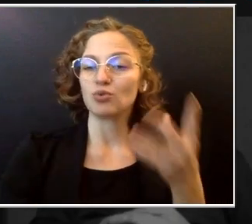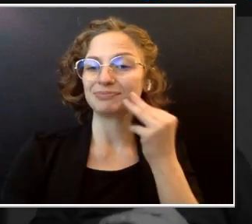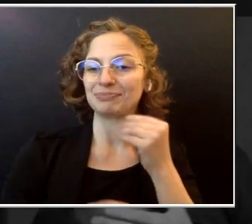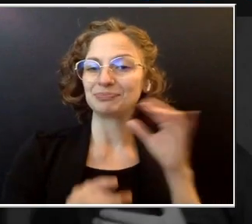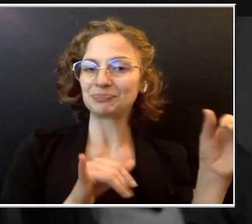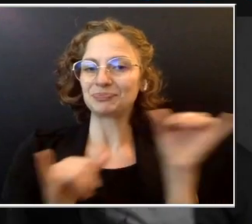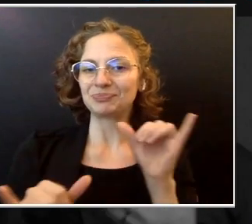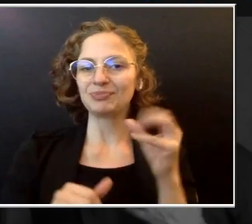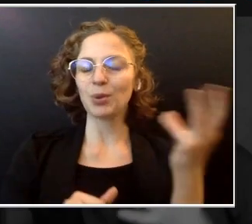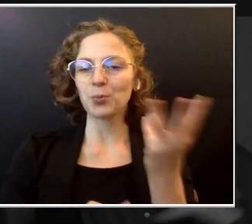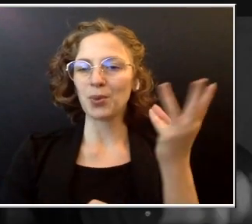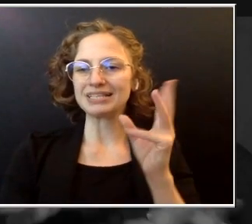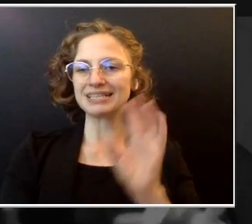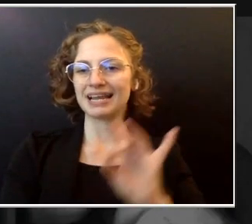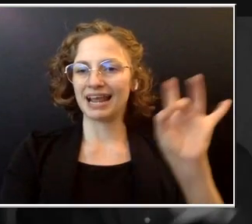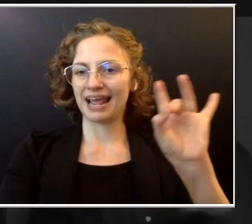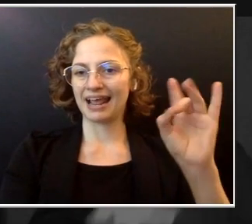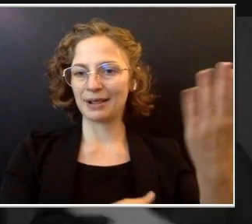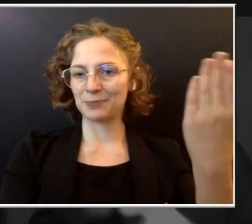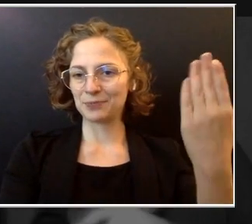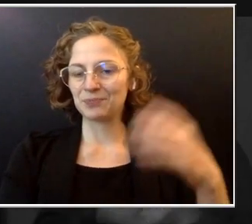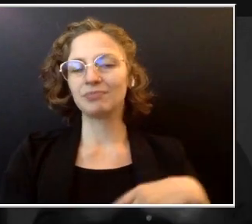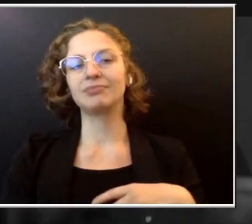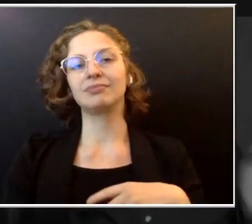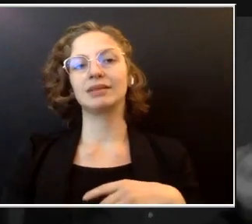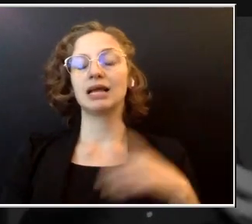Subscribe to our morning medical update and Open